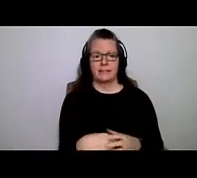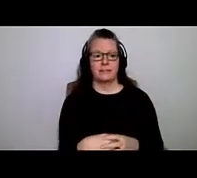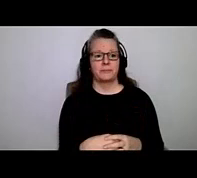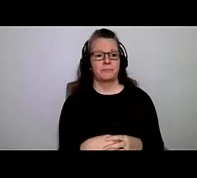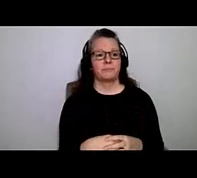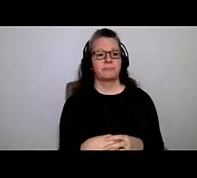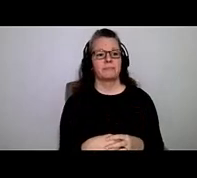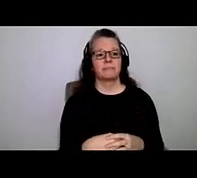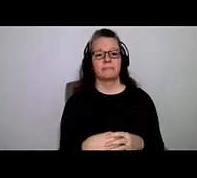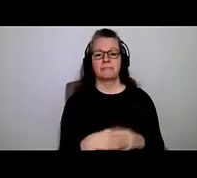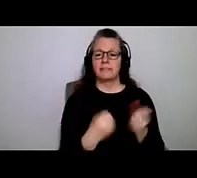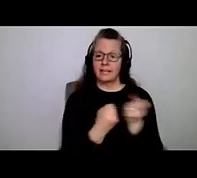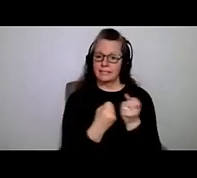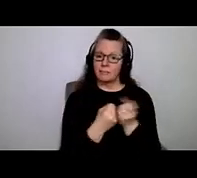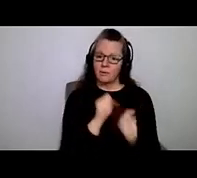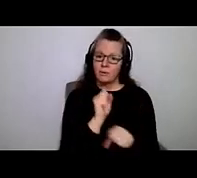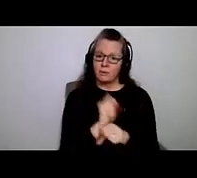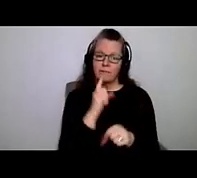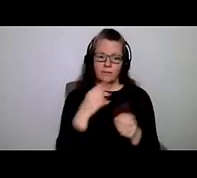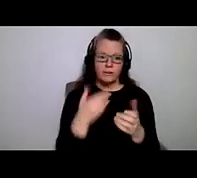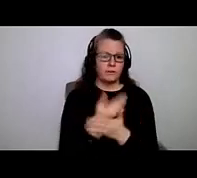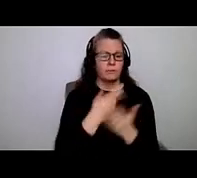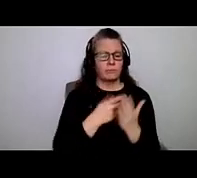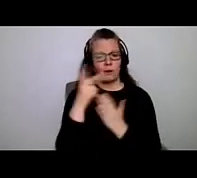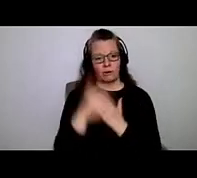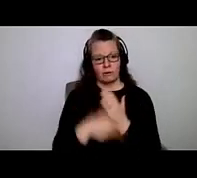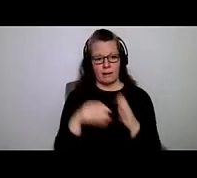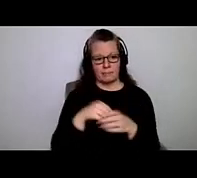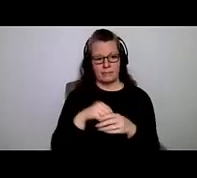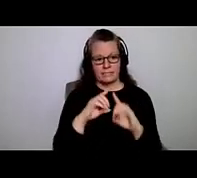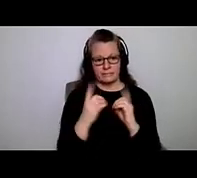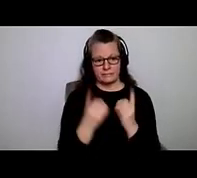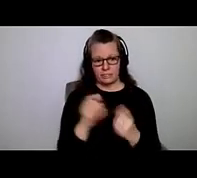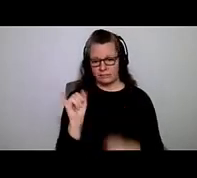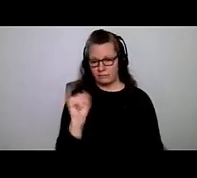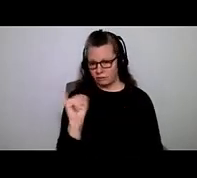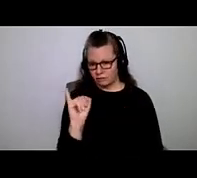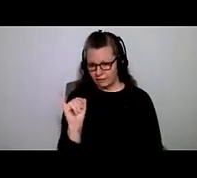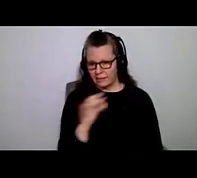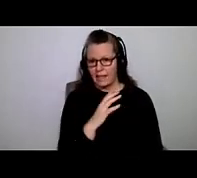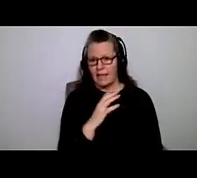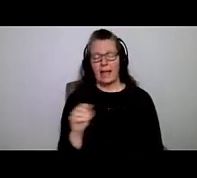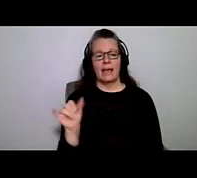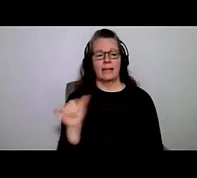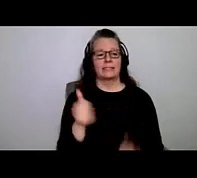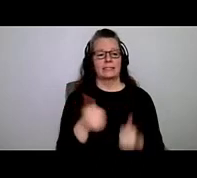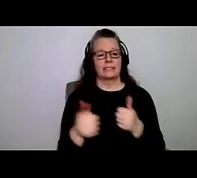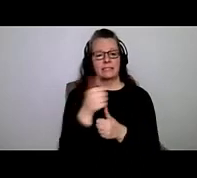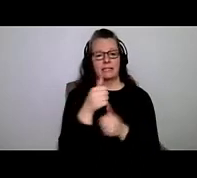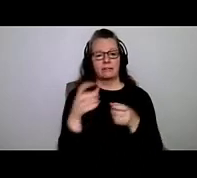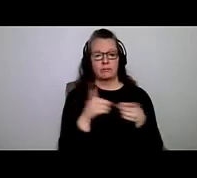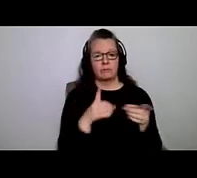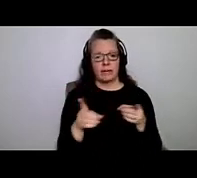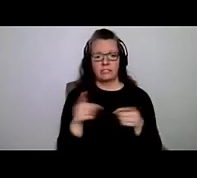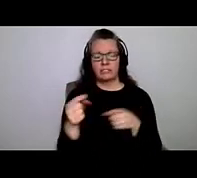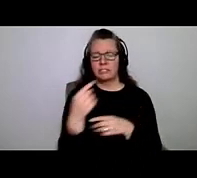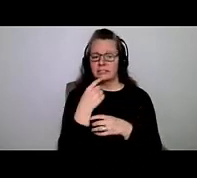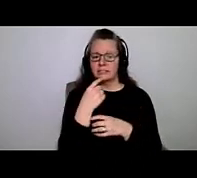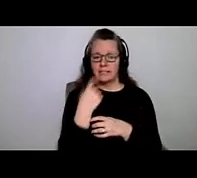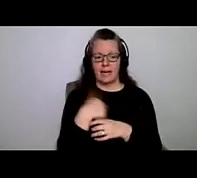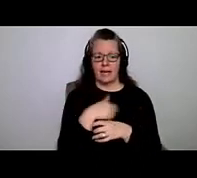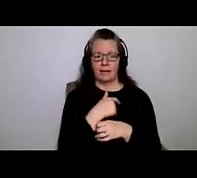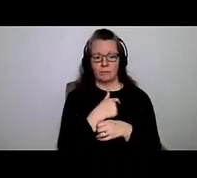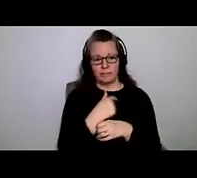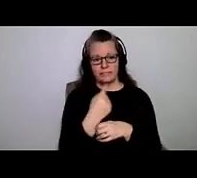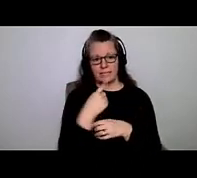So I support the work of a new program within the Division of Insurance. And as Executive Director Bimsteffer said, we affectionately refer to it as